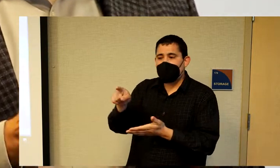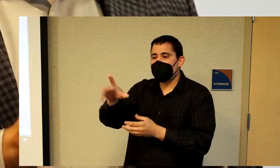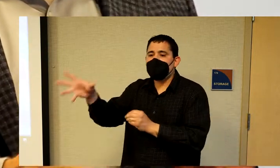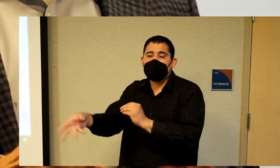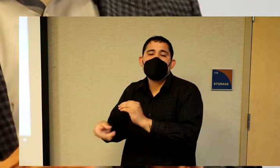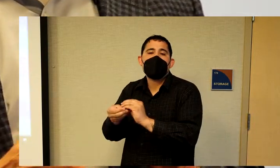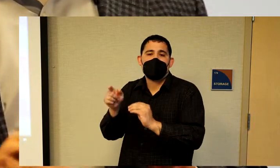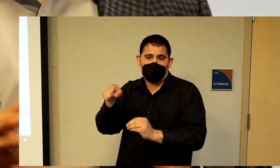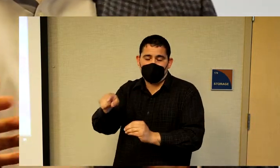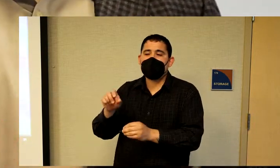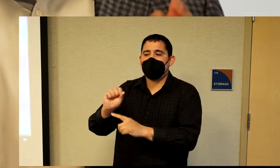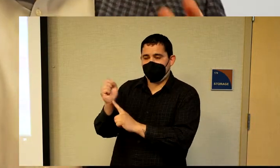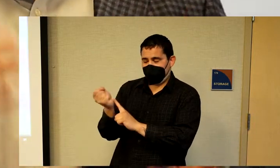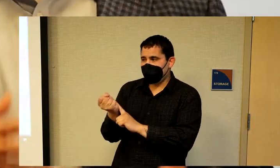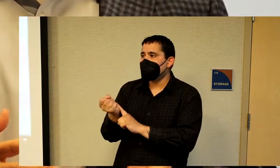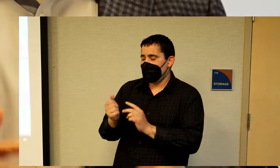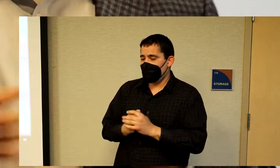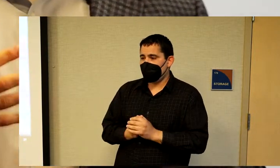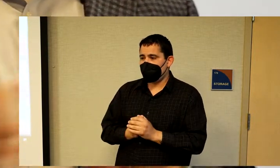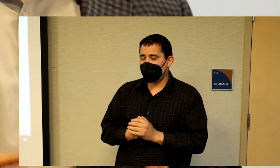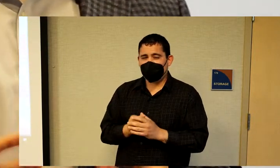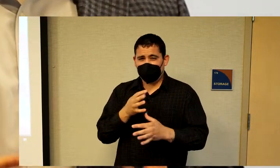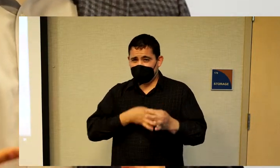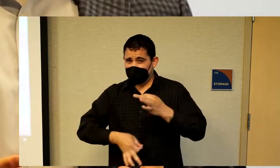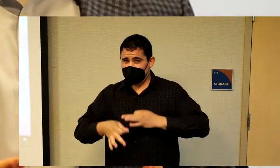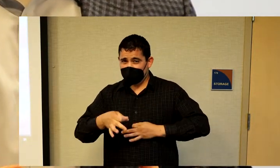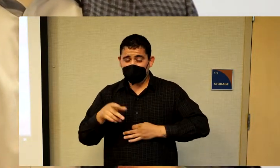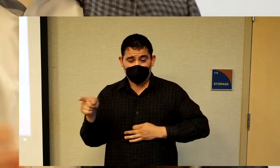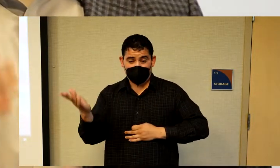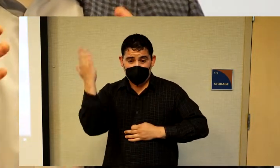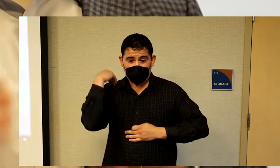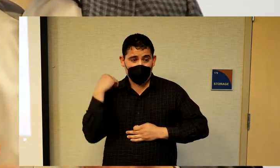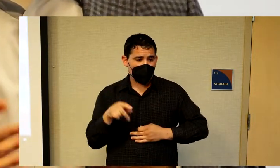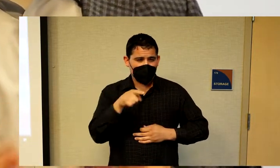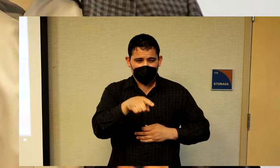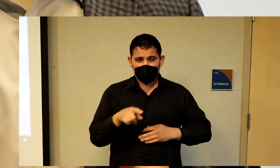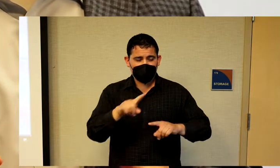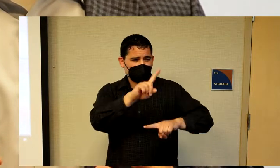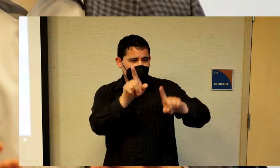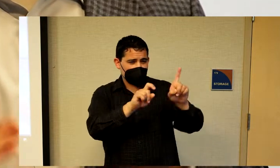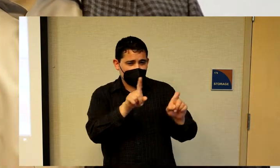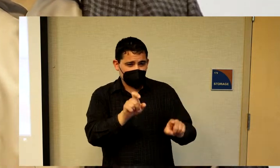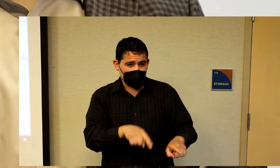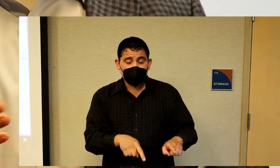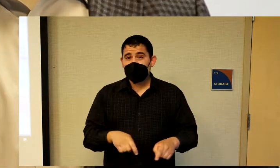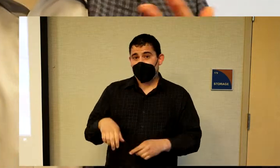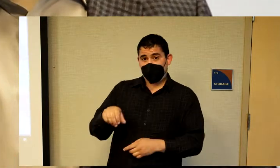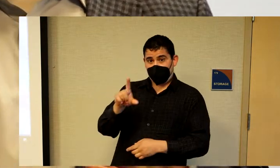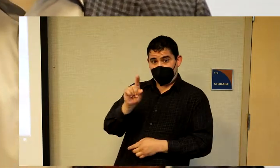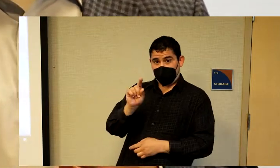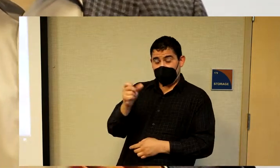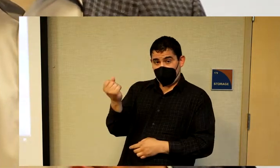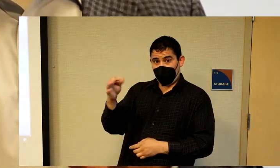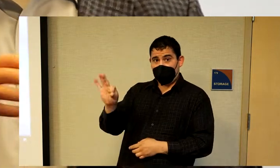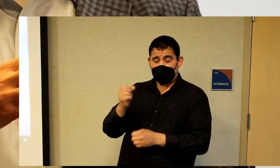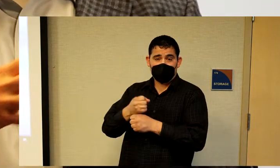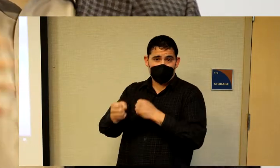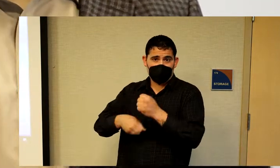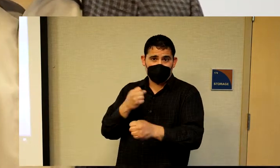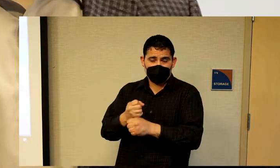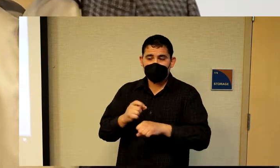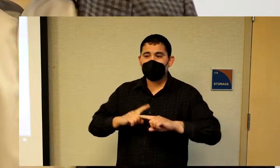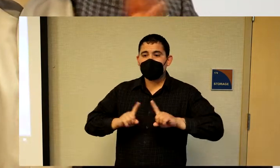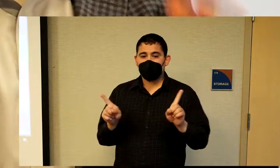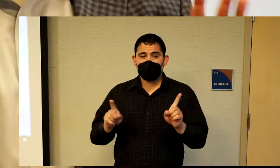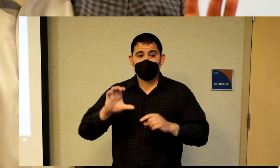Survey, instead, it was a survey done in 2019, and it's your best estimate, and it's a survey. It's not counting every person. They do,